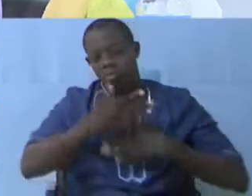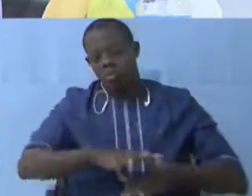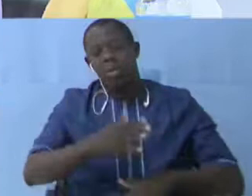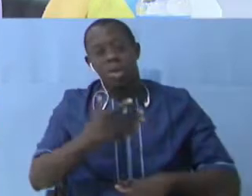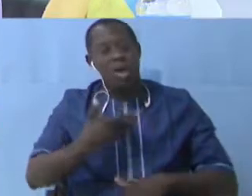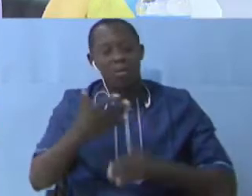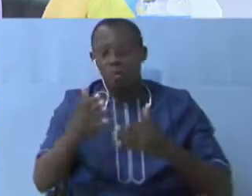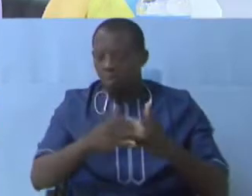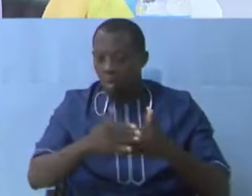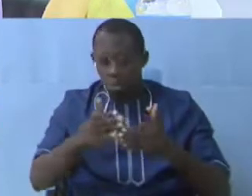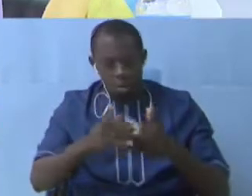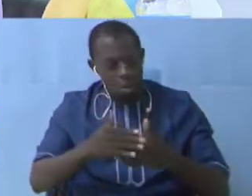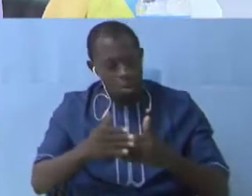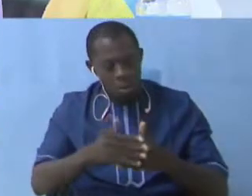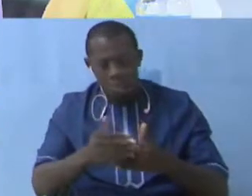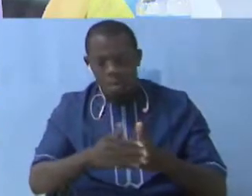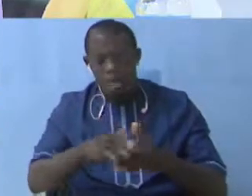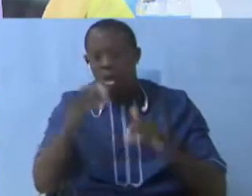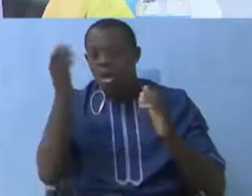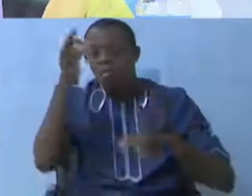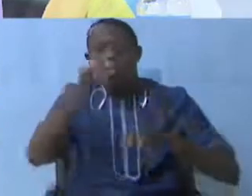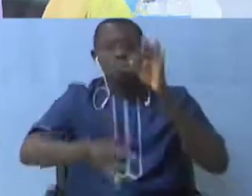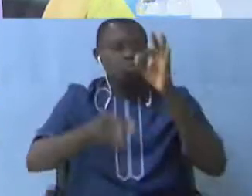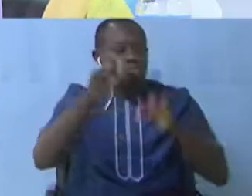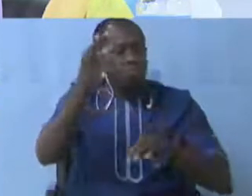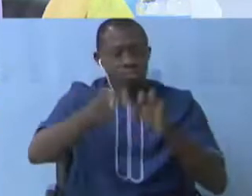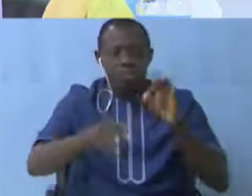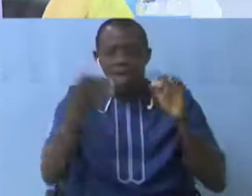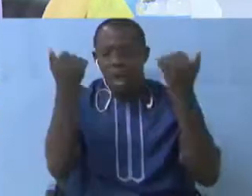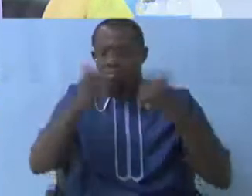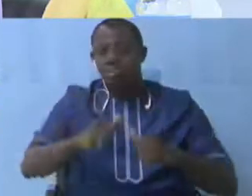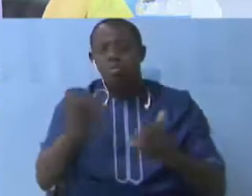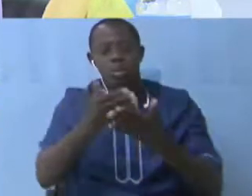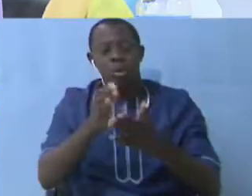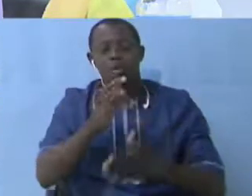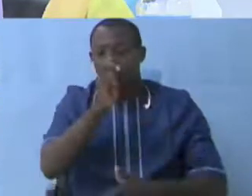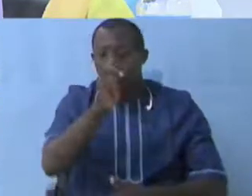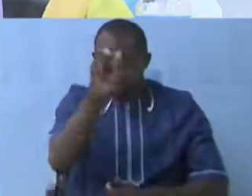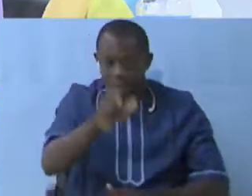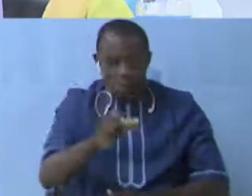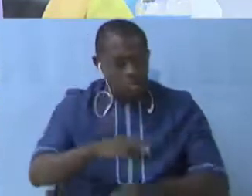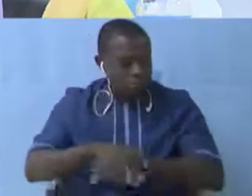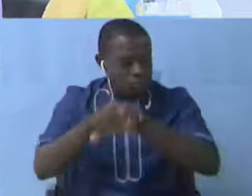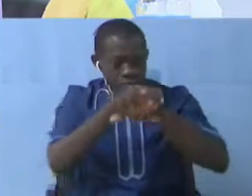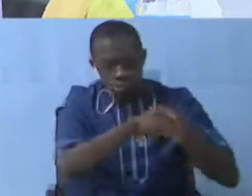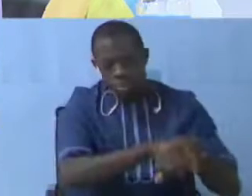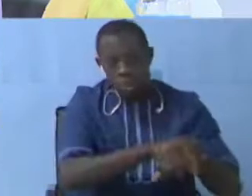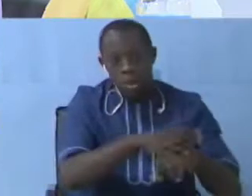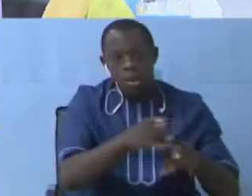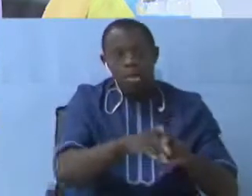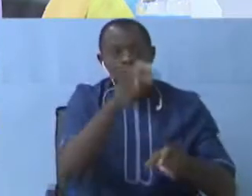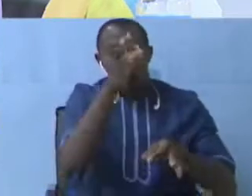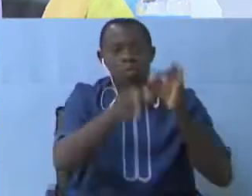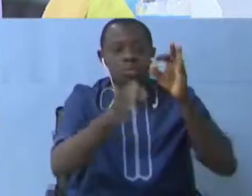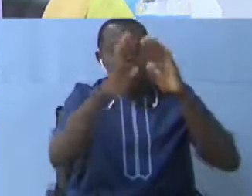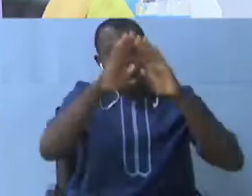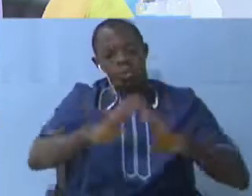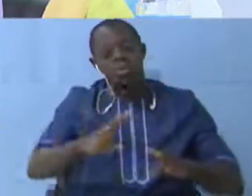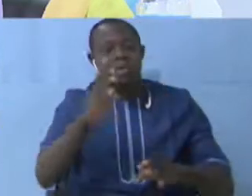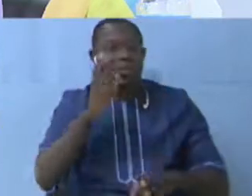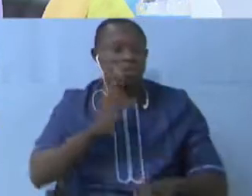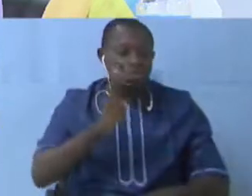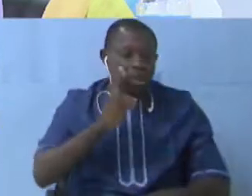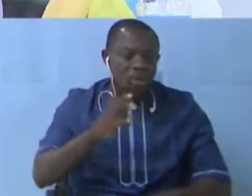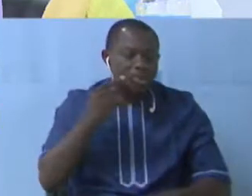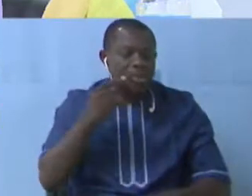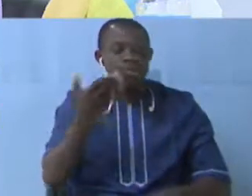of abuse of also court proceedings, where journalists will be taken to court on regular basis, where also journalists will be asked to